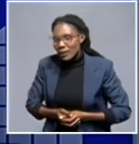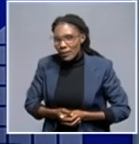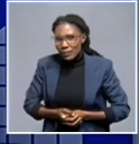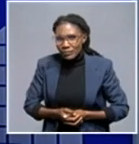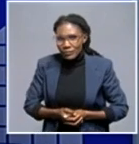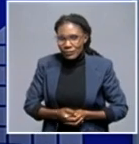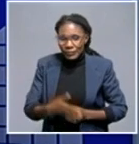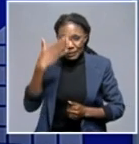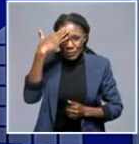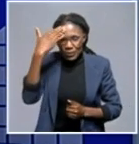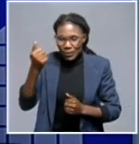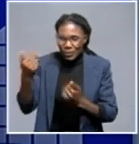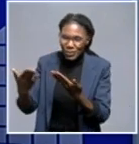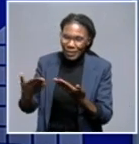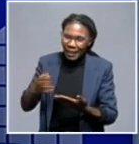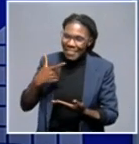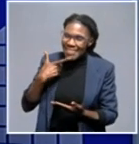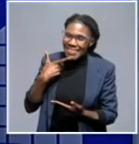Good evening,